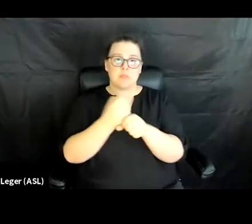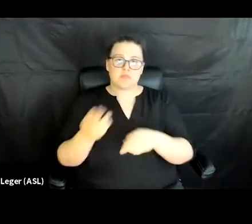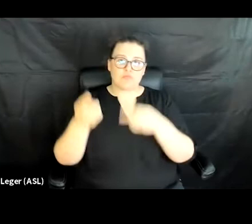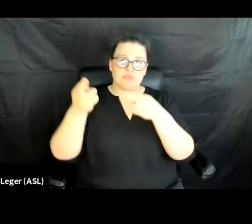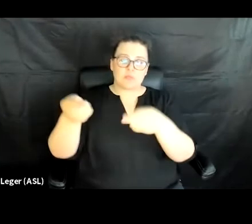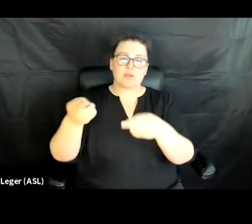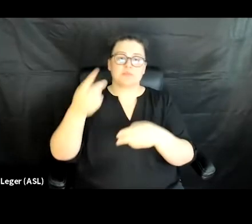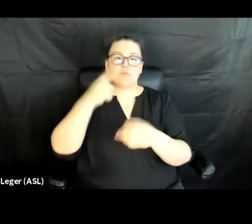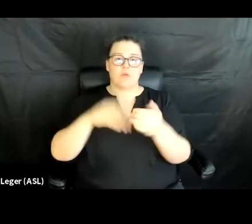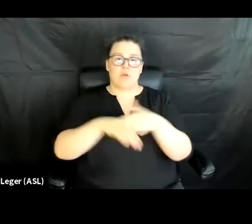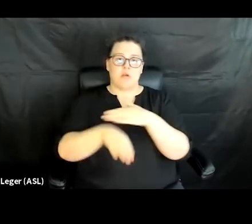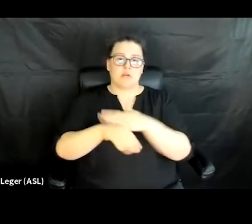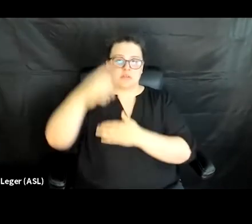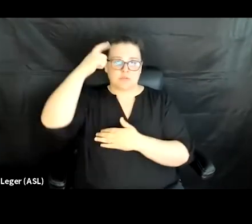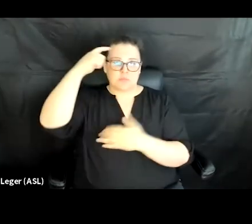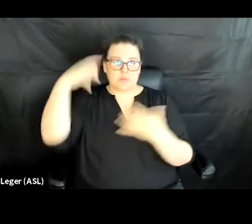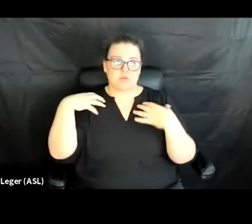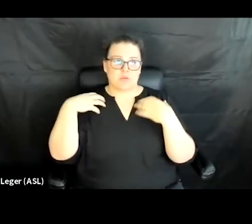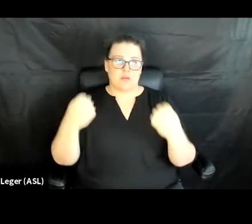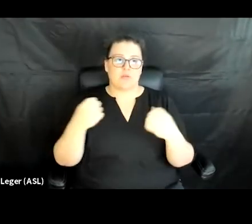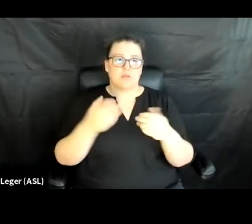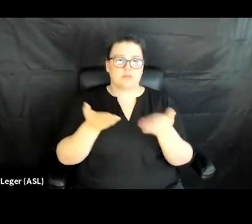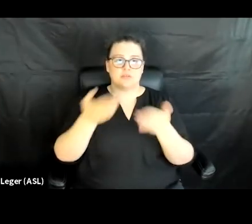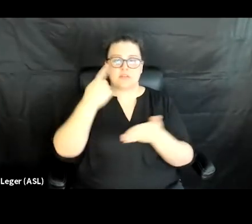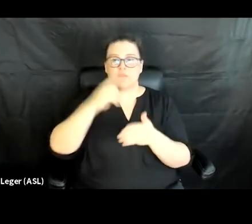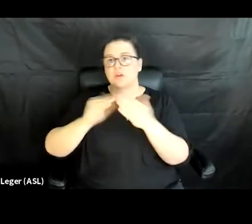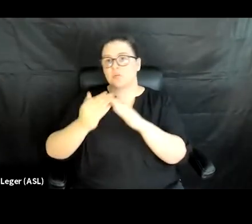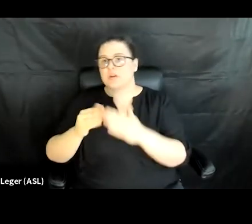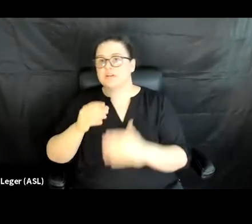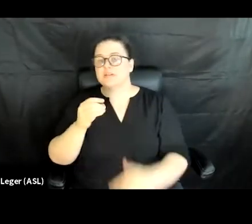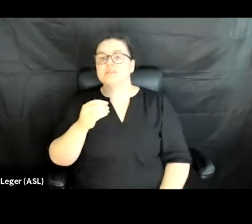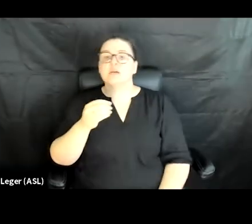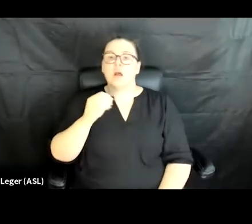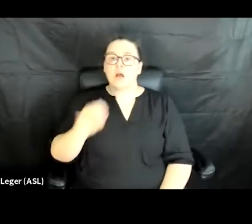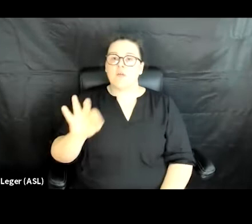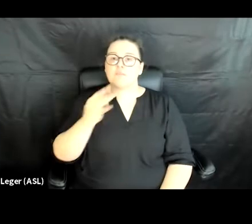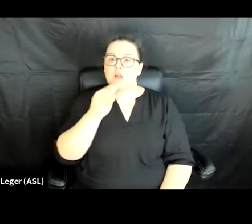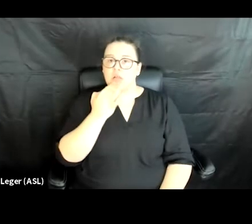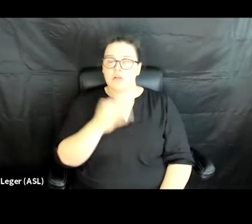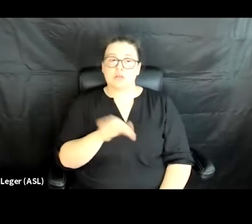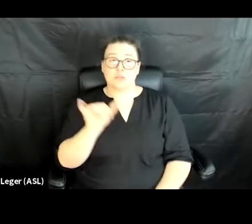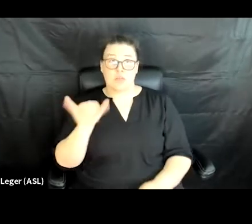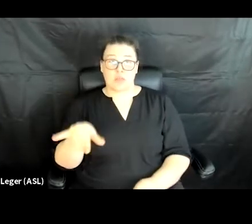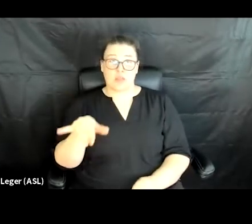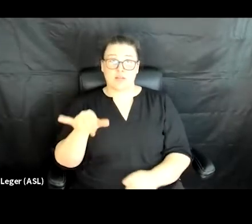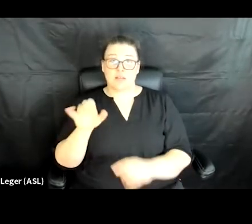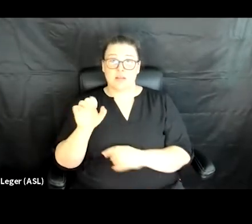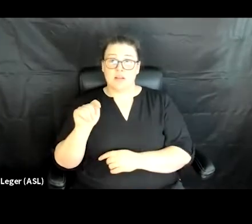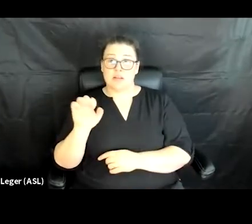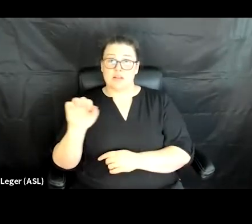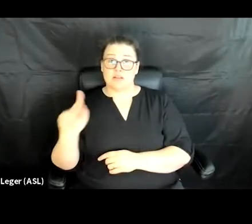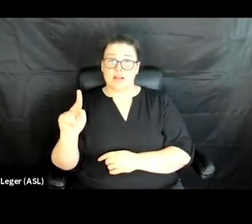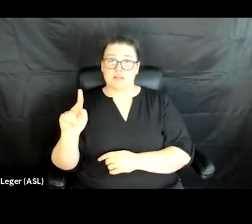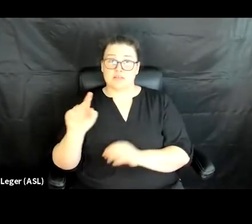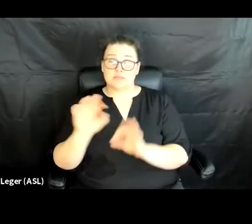to mental health services for communities of color. So this addresses that task force point, which is a great starting point for thinking through some